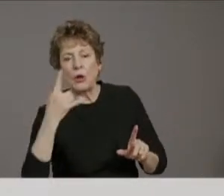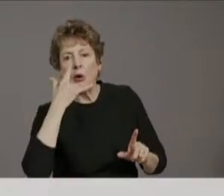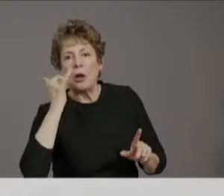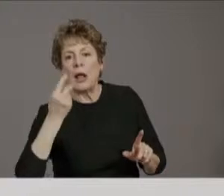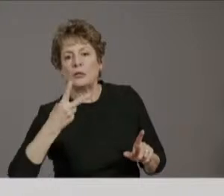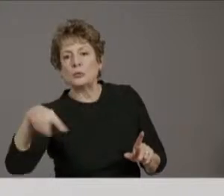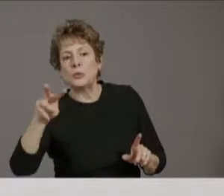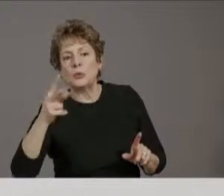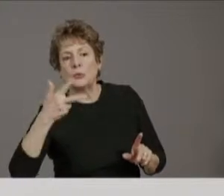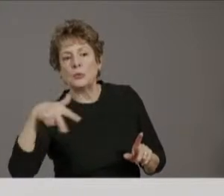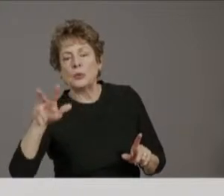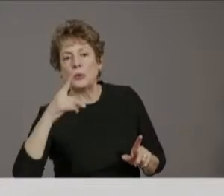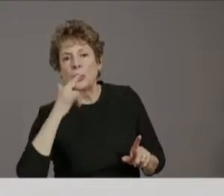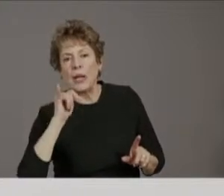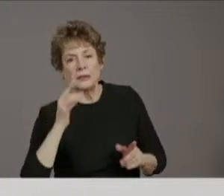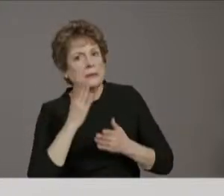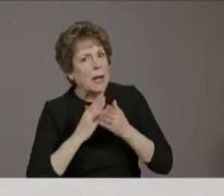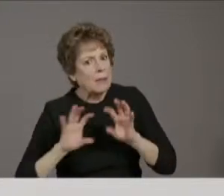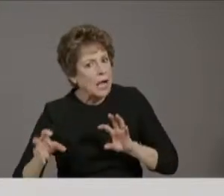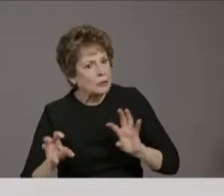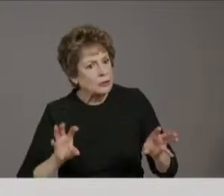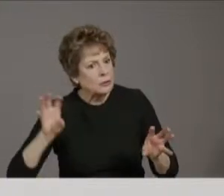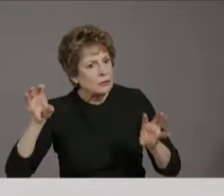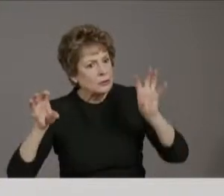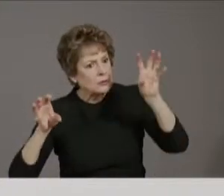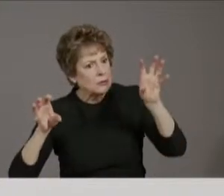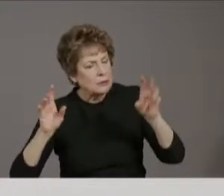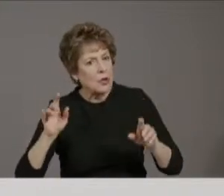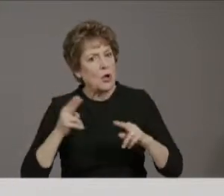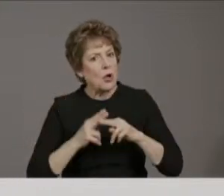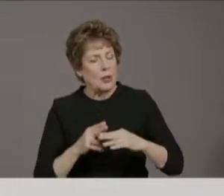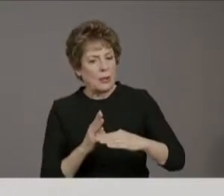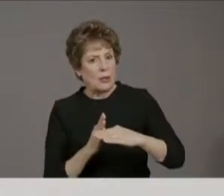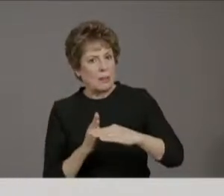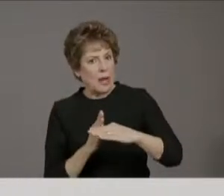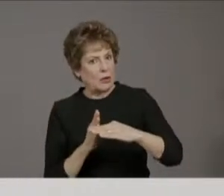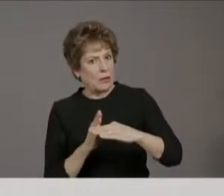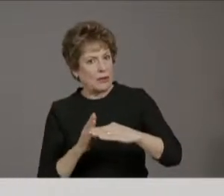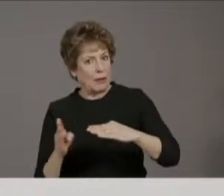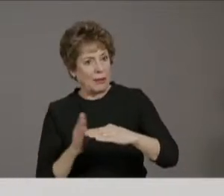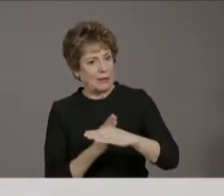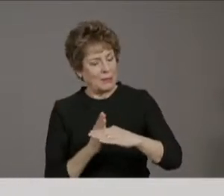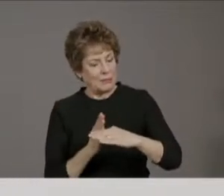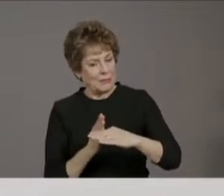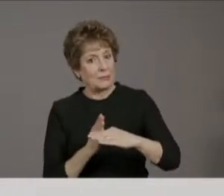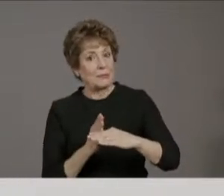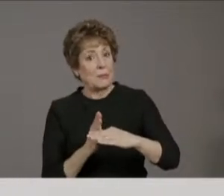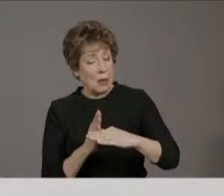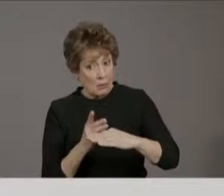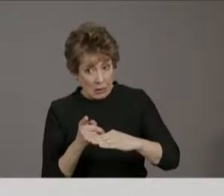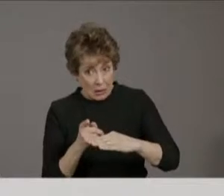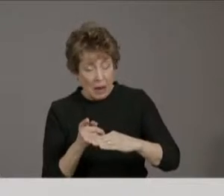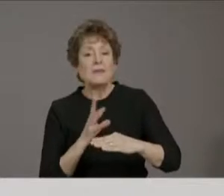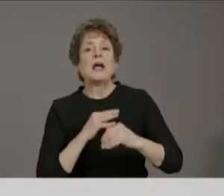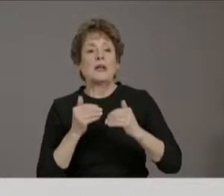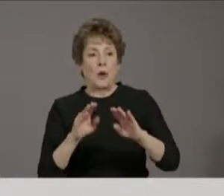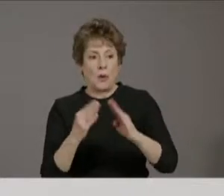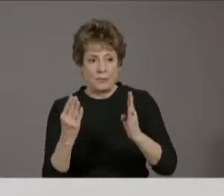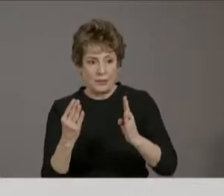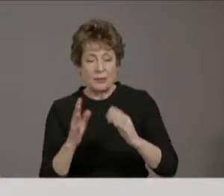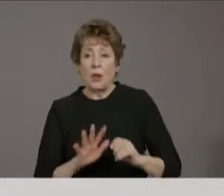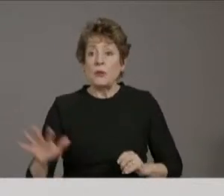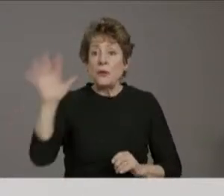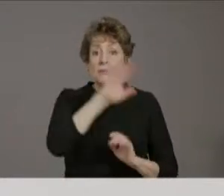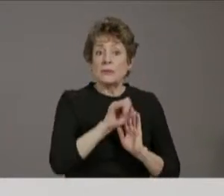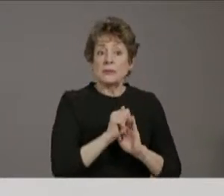the moderate range, and that would be fantastic. The whole state, is trending in the right direction, so it's really